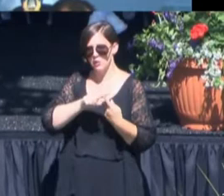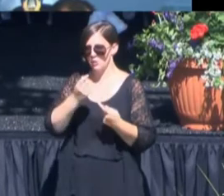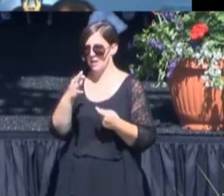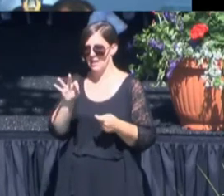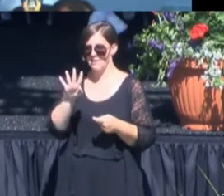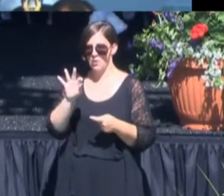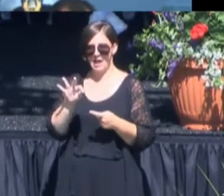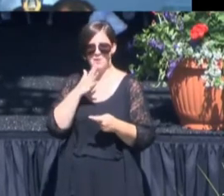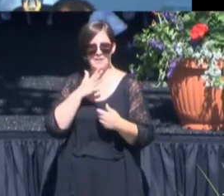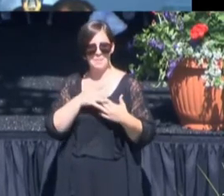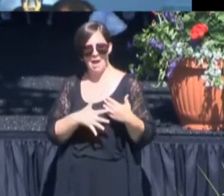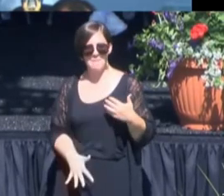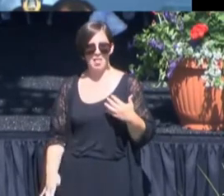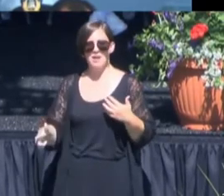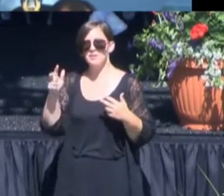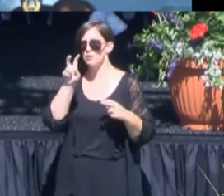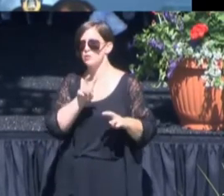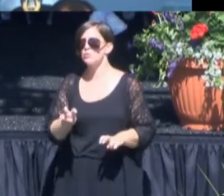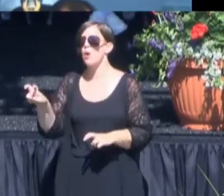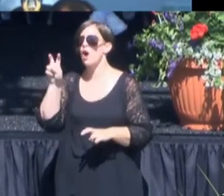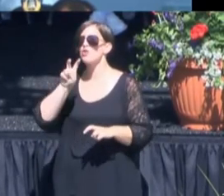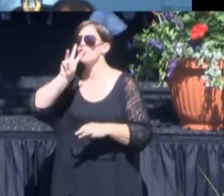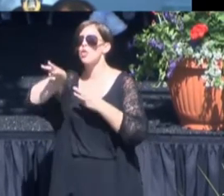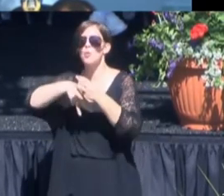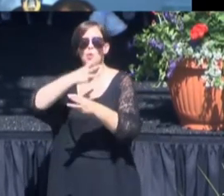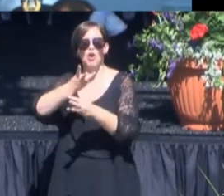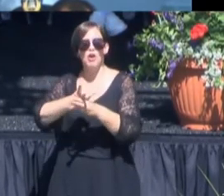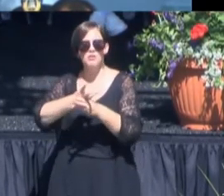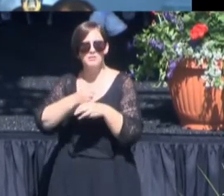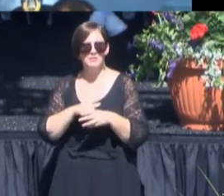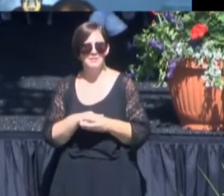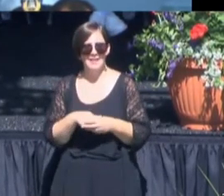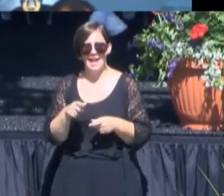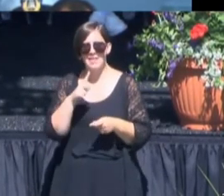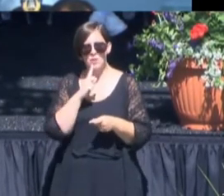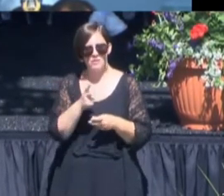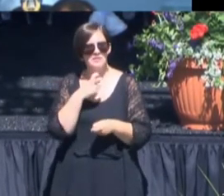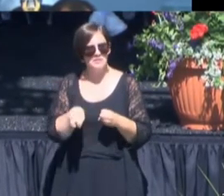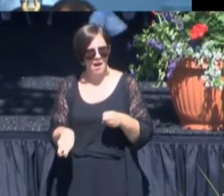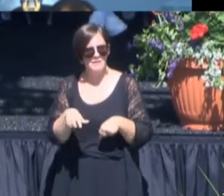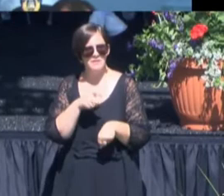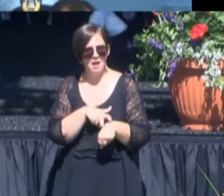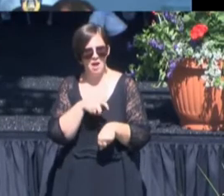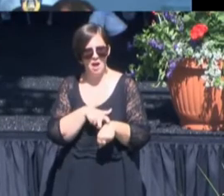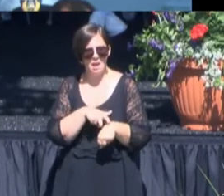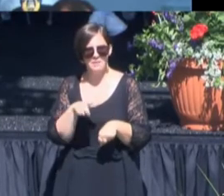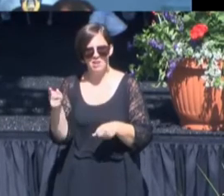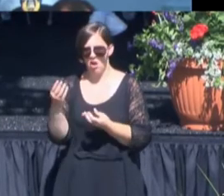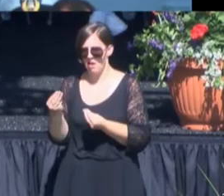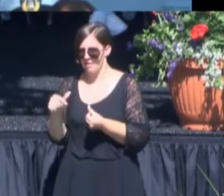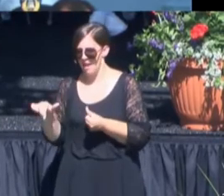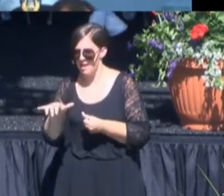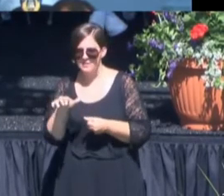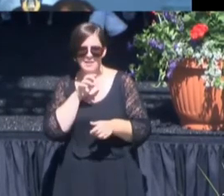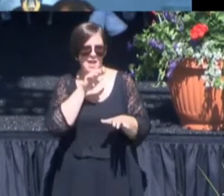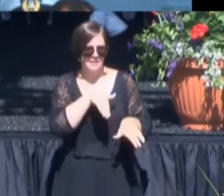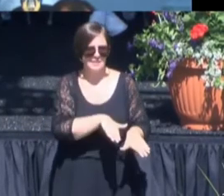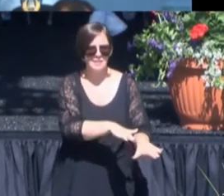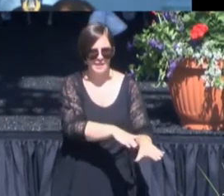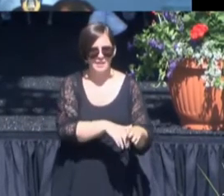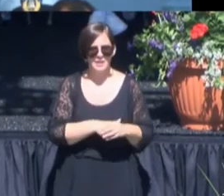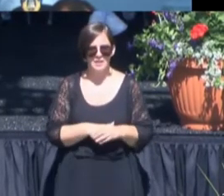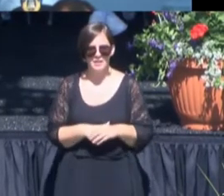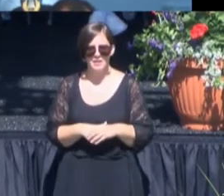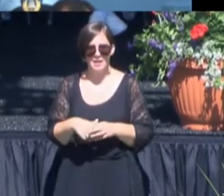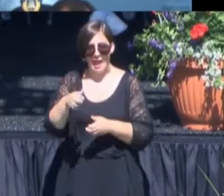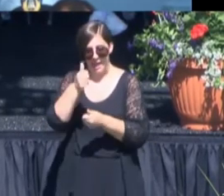in my blood to go wander the world. And I would just tell you those were turbulent times in the air, on land and sea, and under